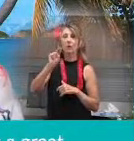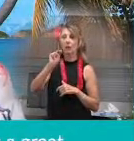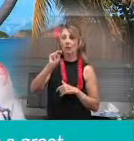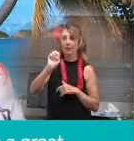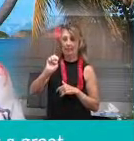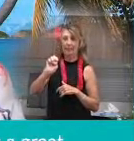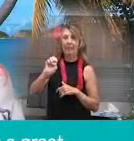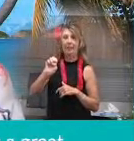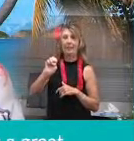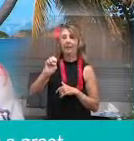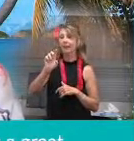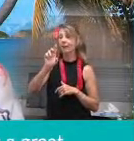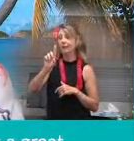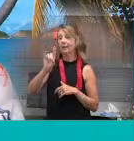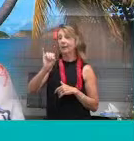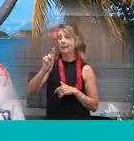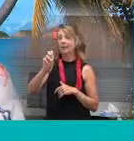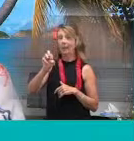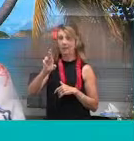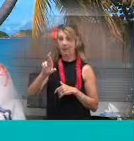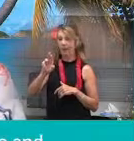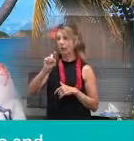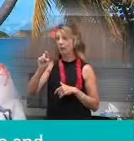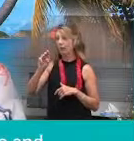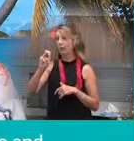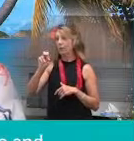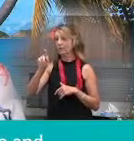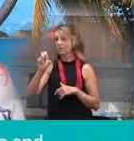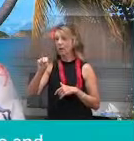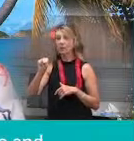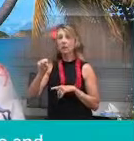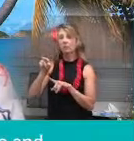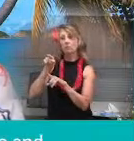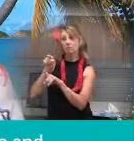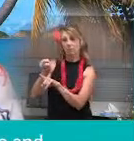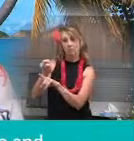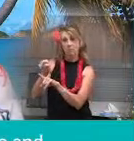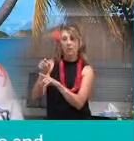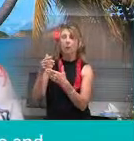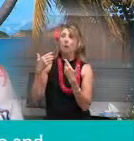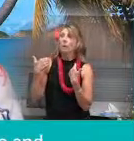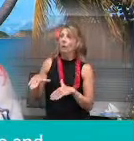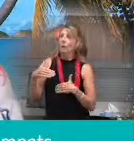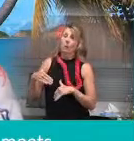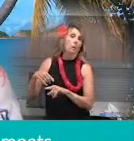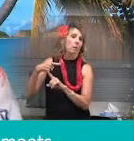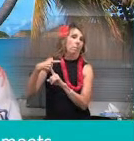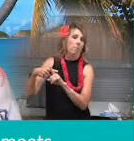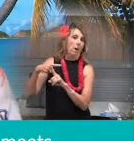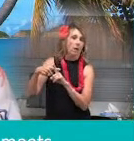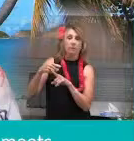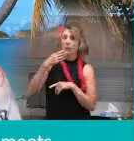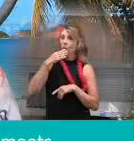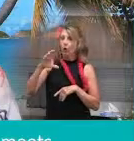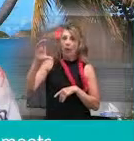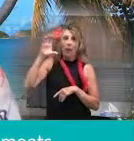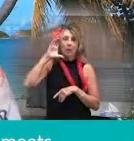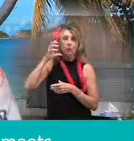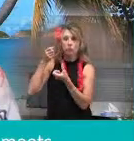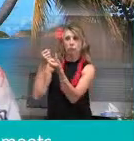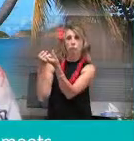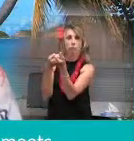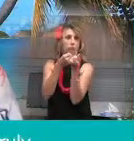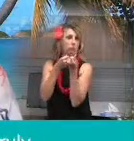Ridgetown. Charlene is a great listener. She's always positive, supportive, and compassionate to everyone